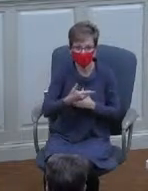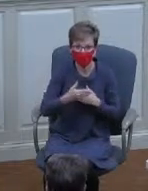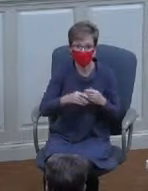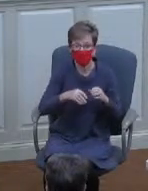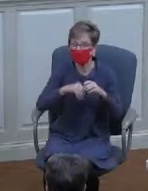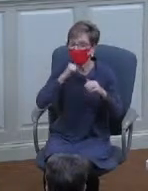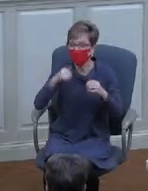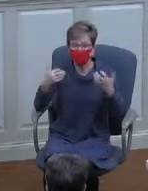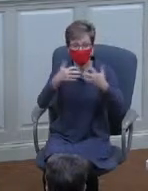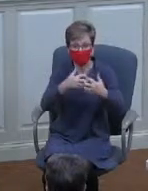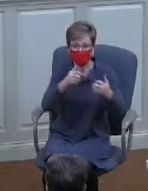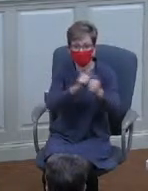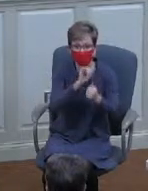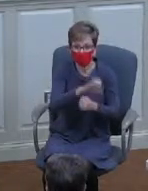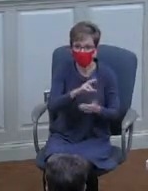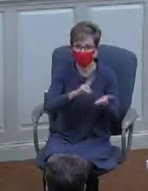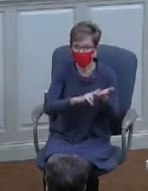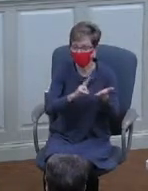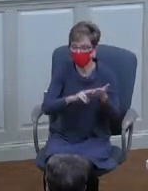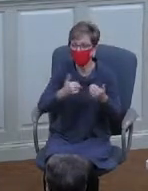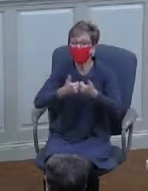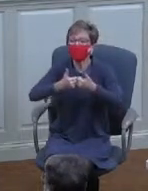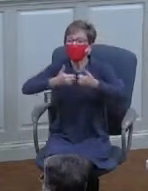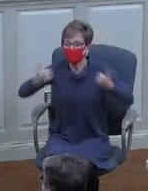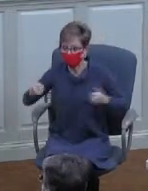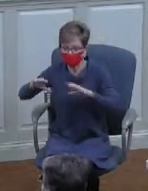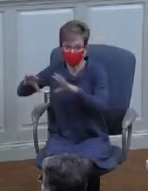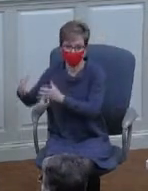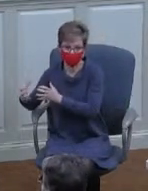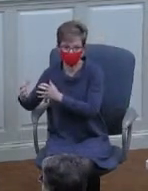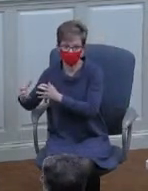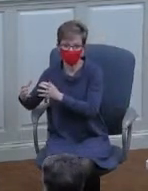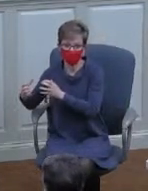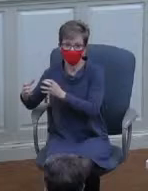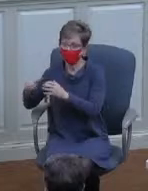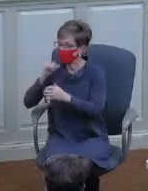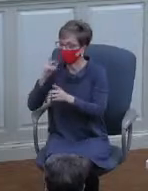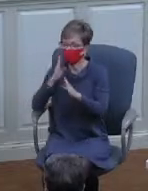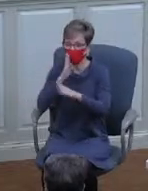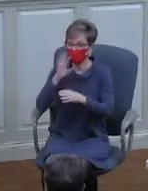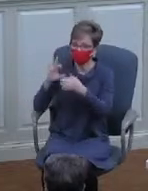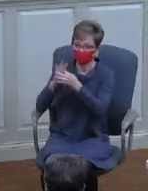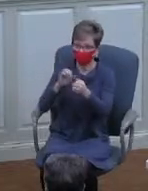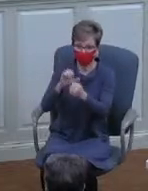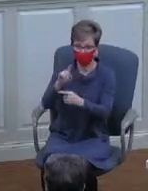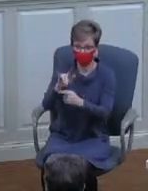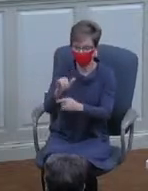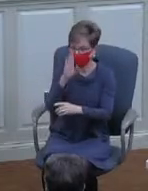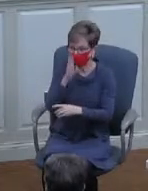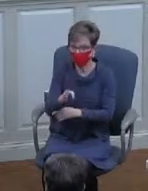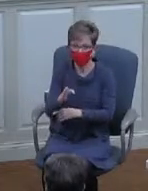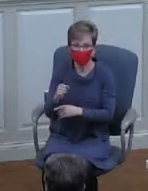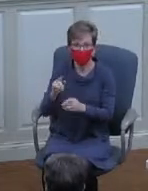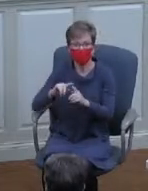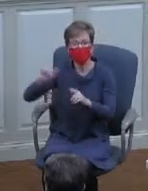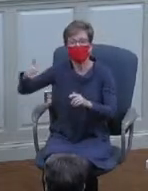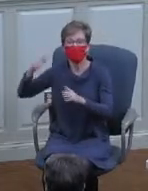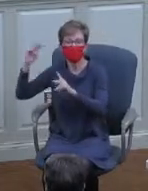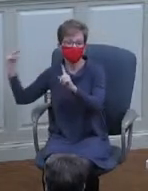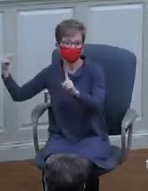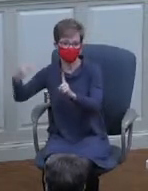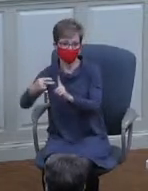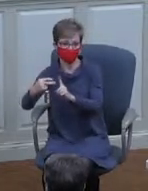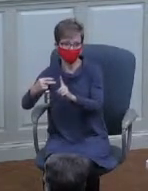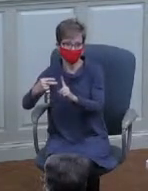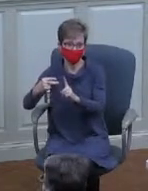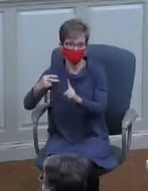contract with the architect. They are a separate third-party entity that works for the city directly. It kind of gives the impartial view is why you do that outside